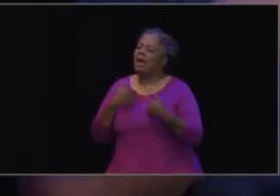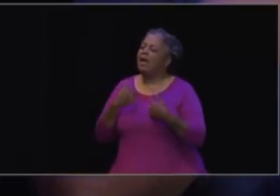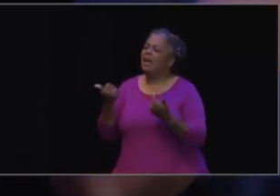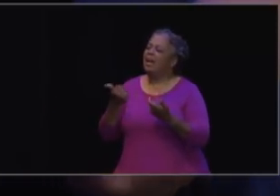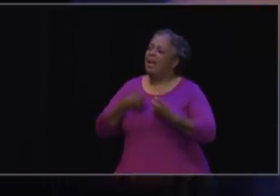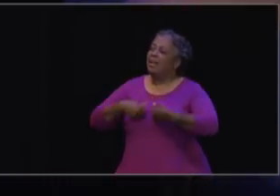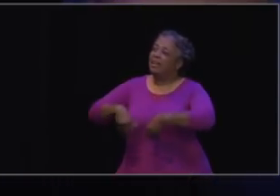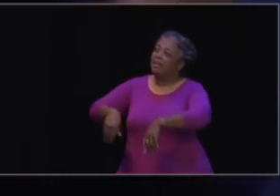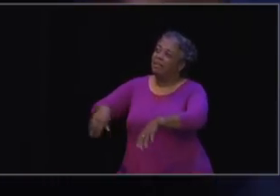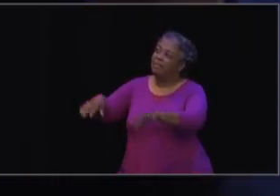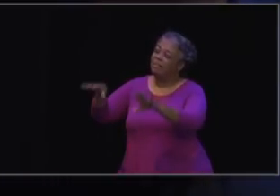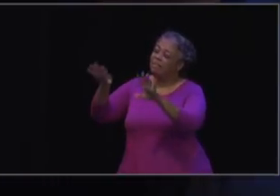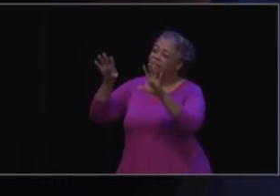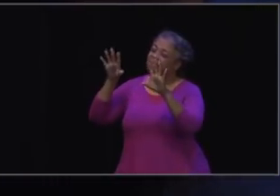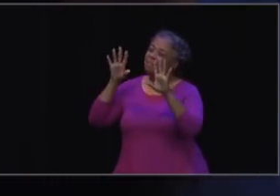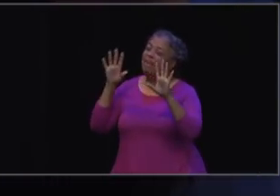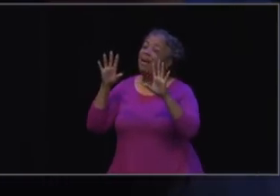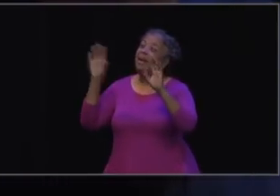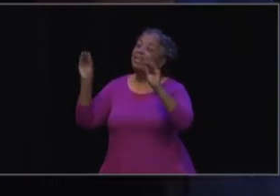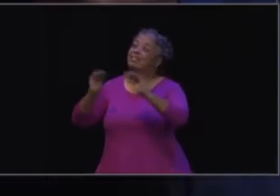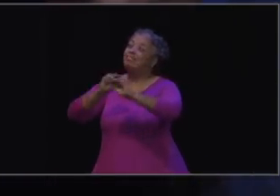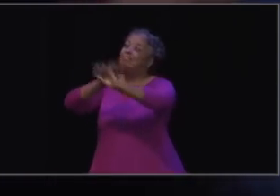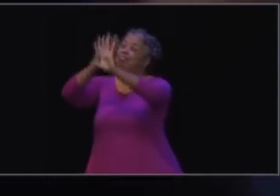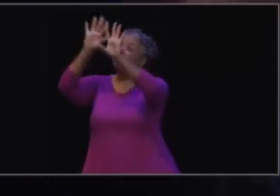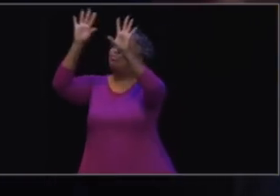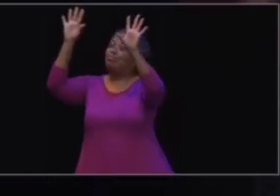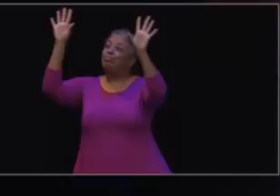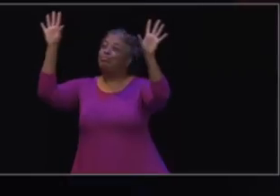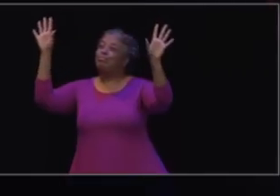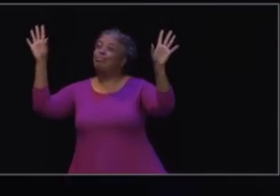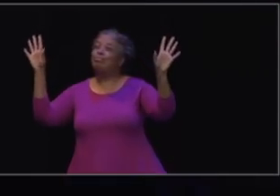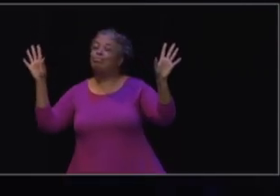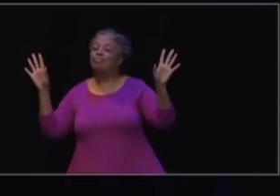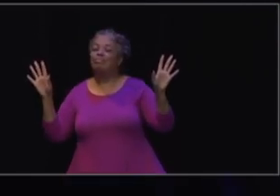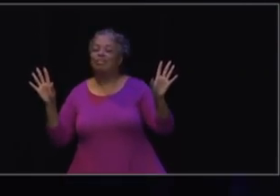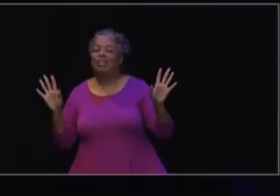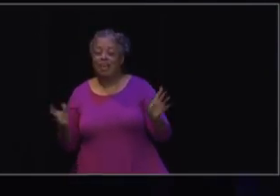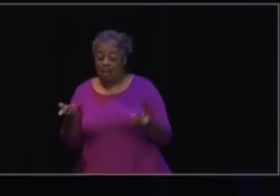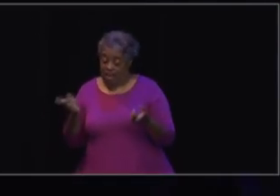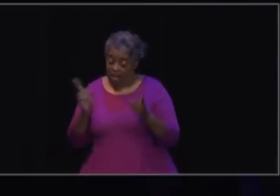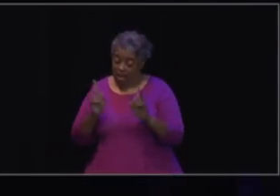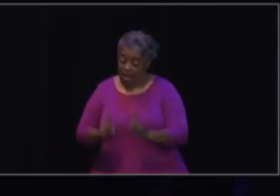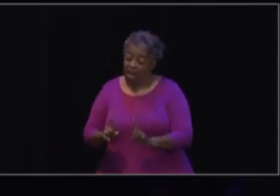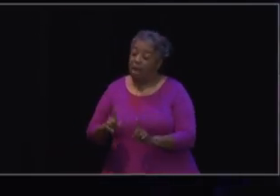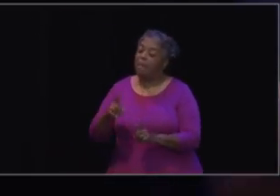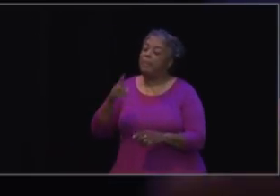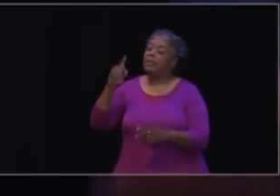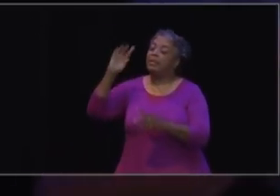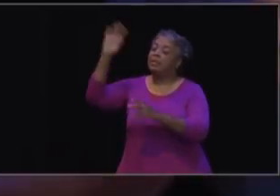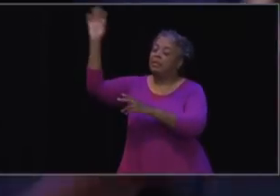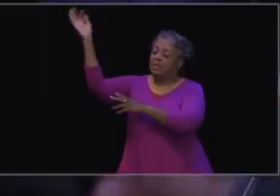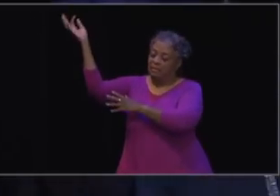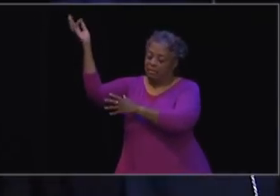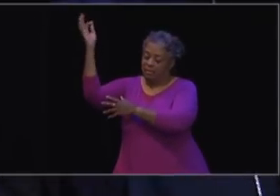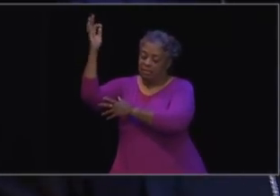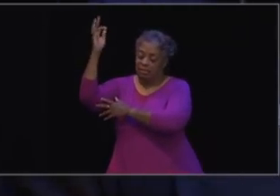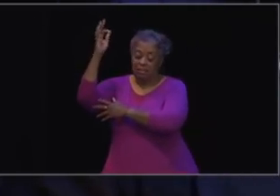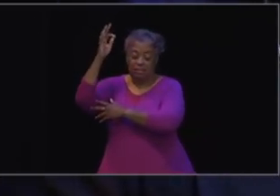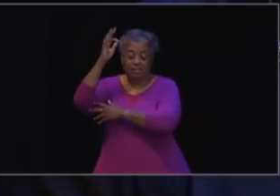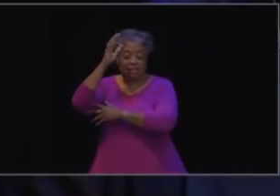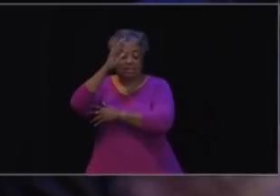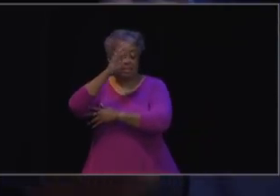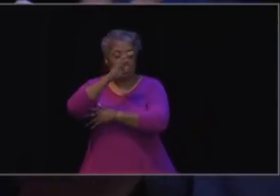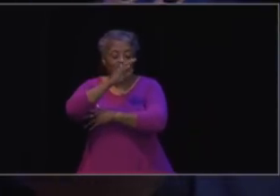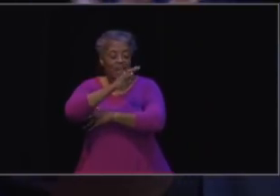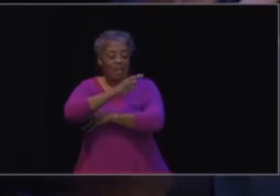Selfless lighting up her sky, and when you descend, she goes back to